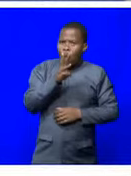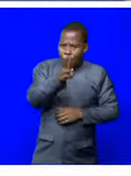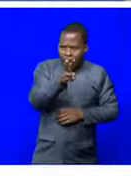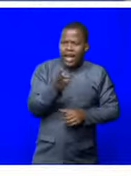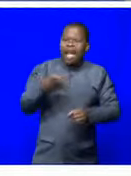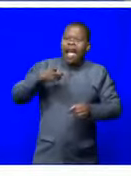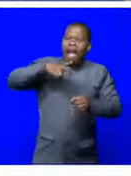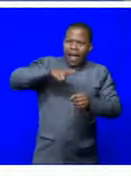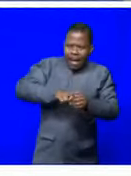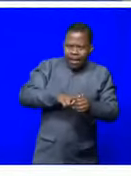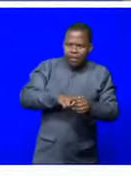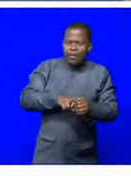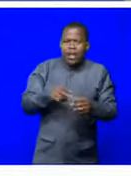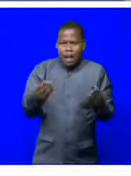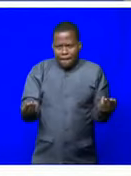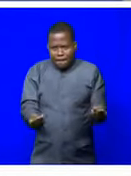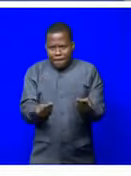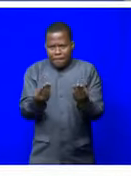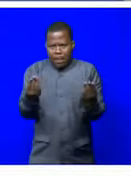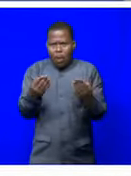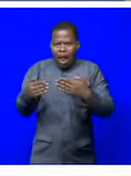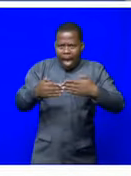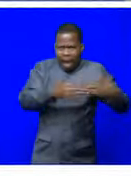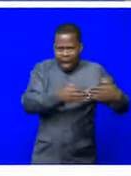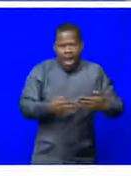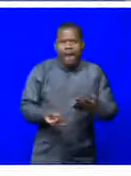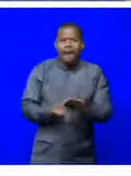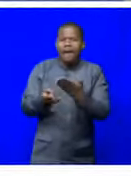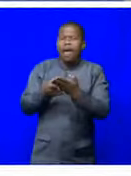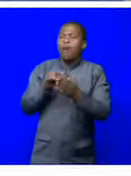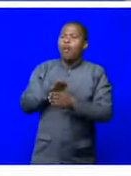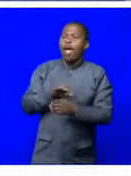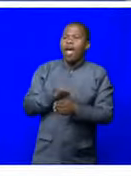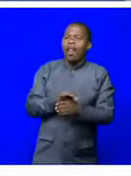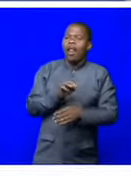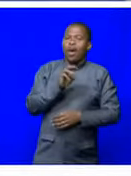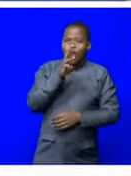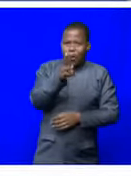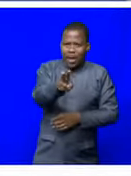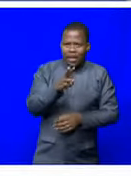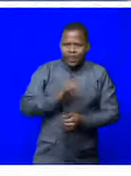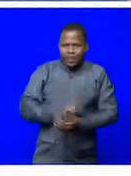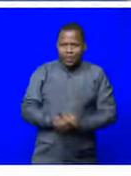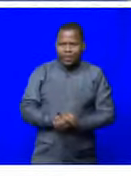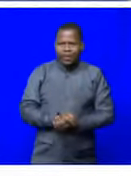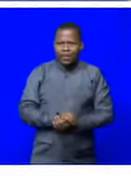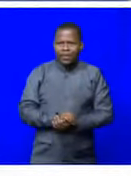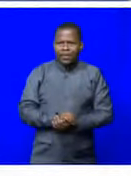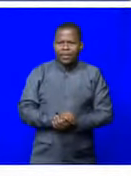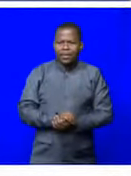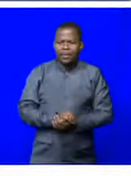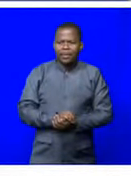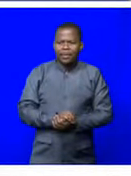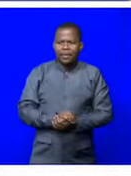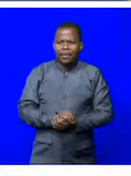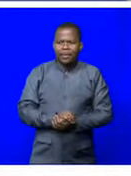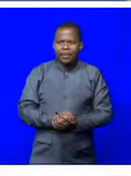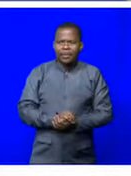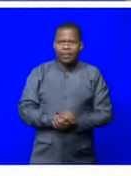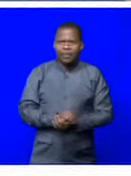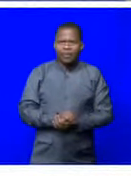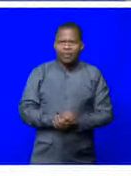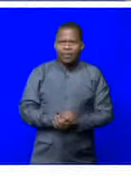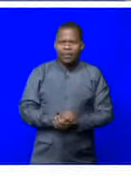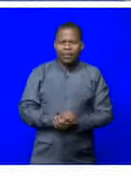in ensuring that we steer the ship in the right direction of transforming the